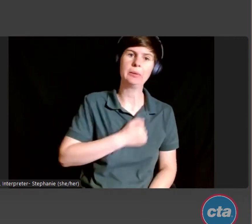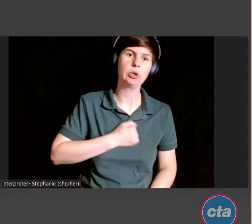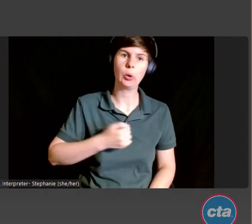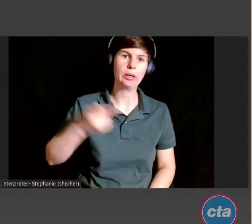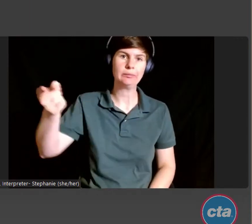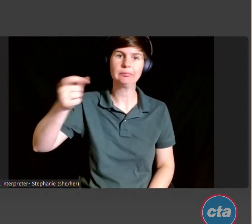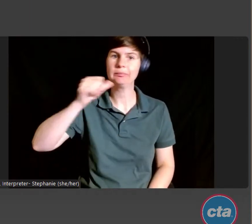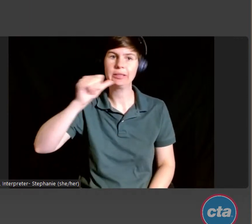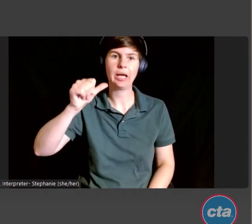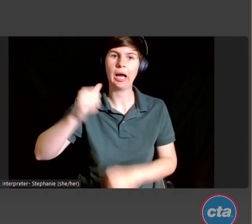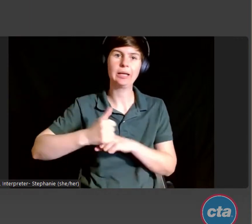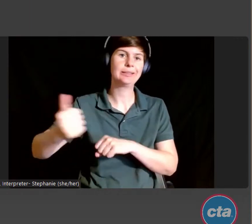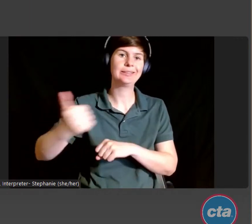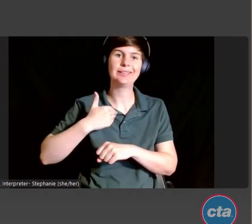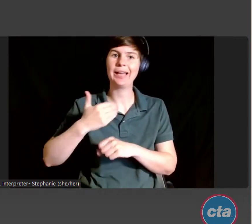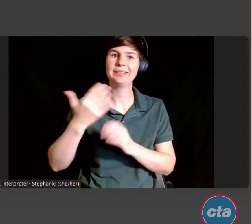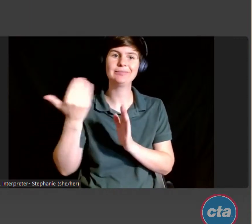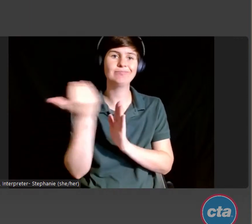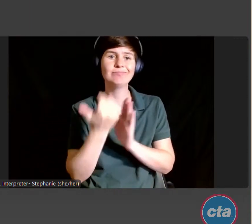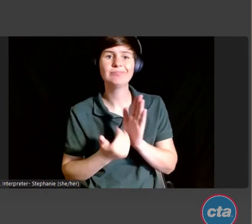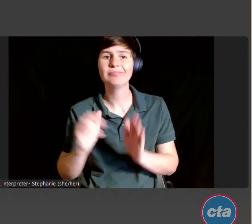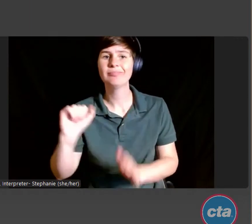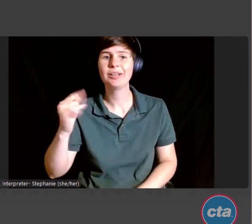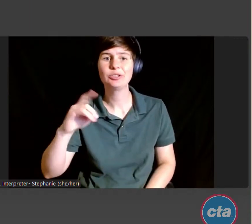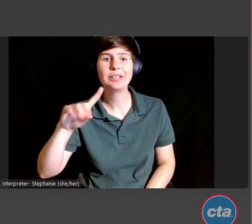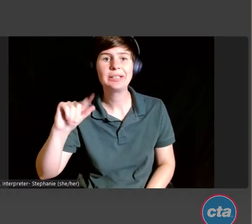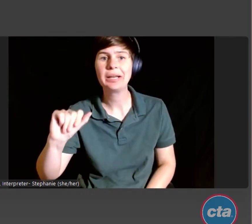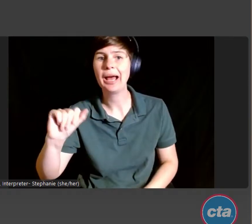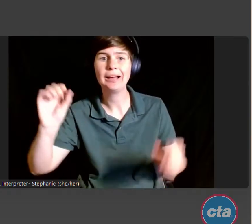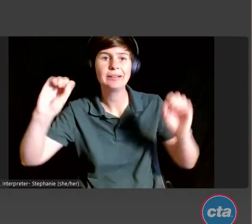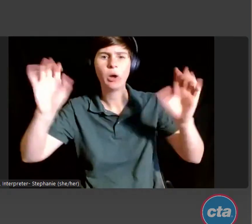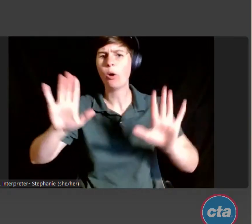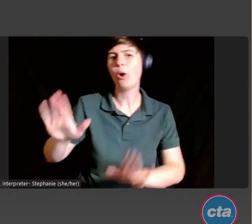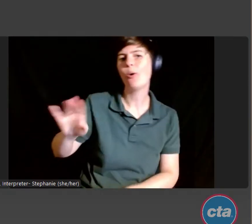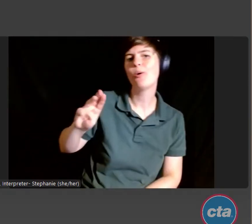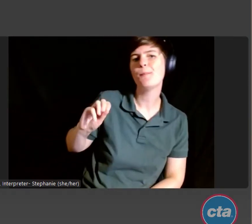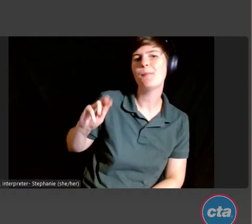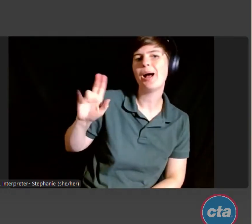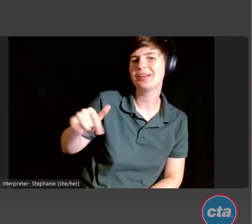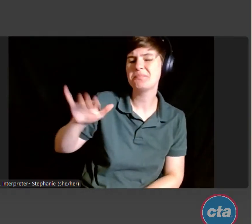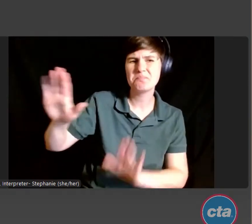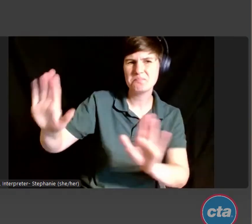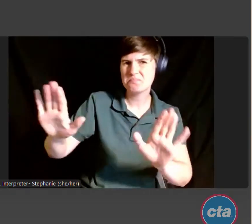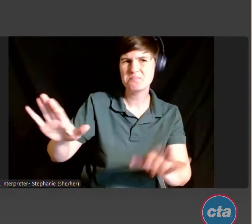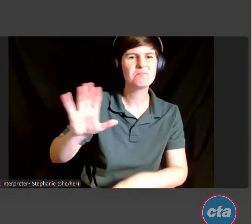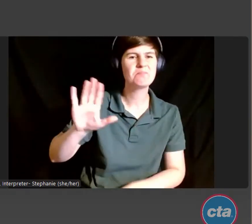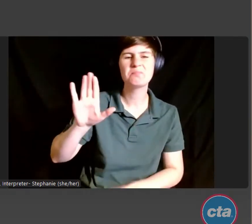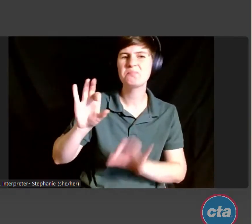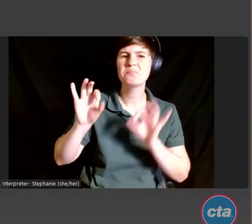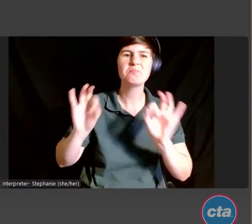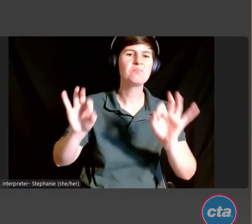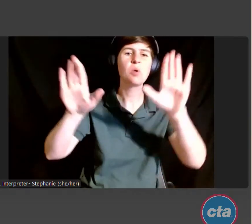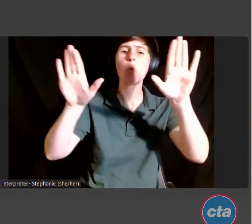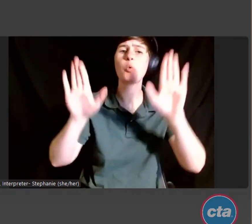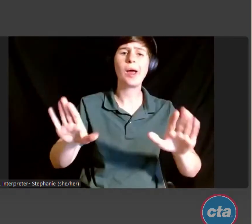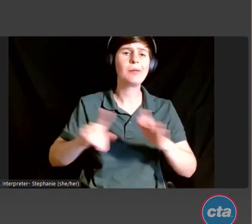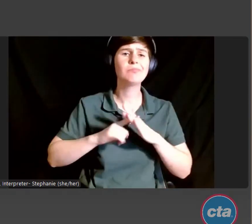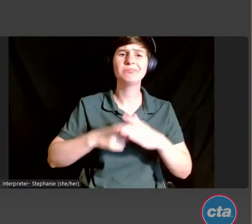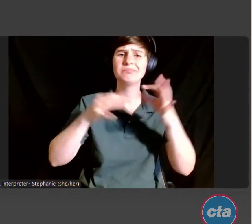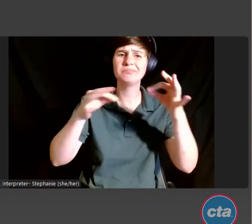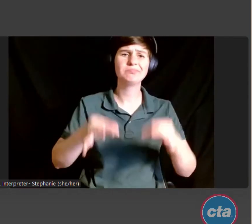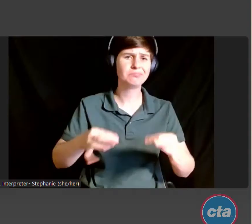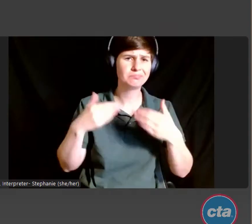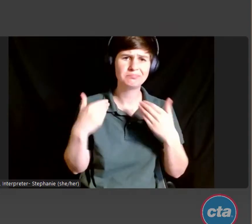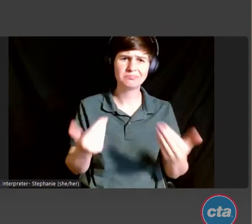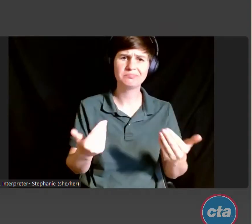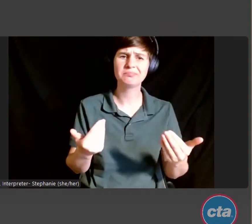forwarded an agenda or any No, Brad, this is Molly Poppy. I think that's a great area to start with. And I think just the other